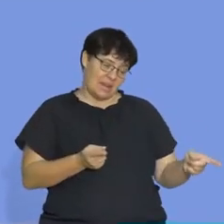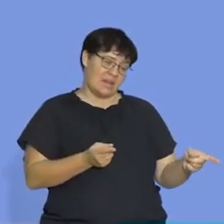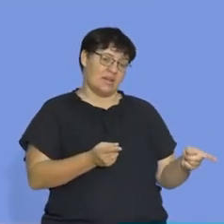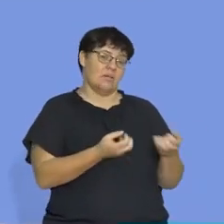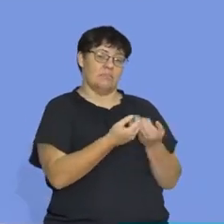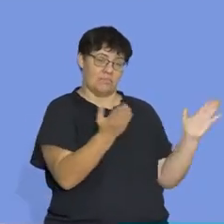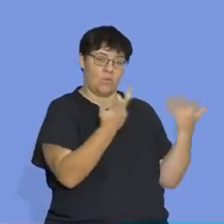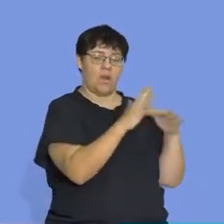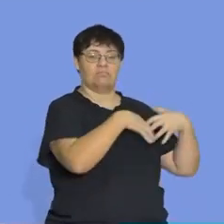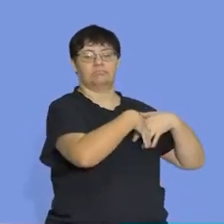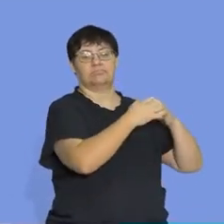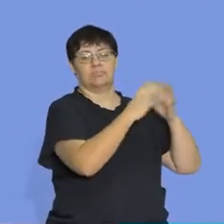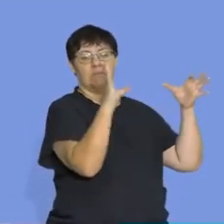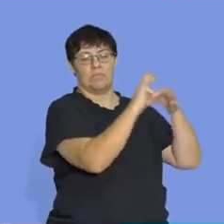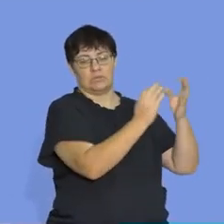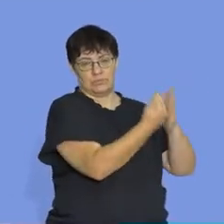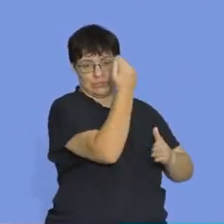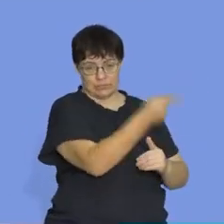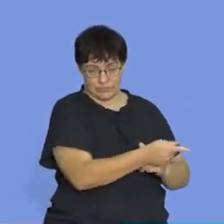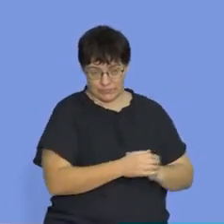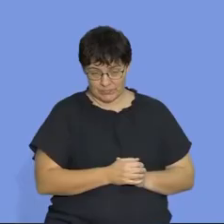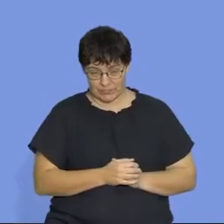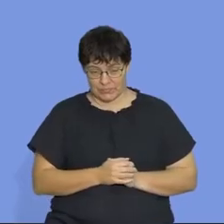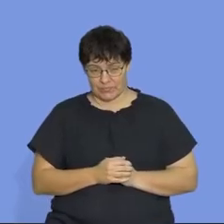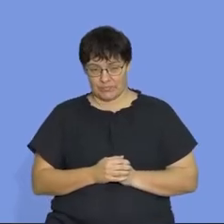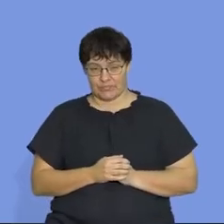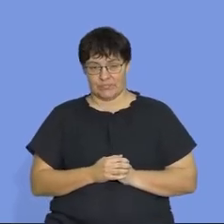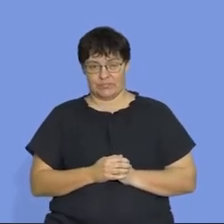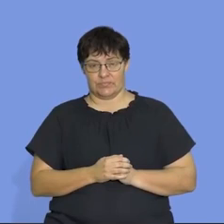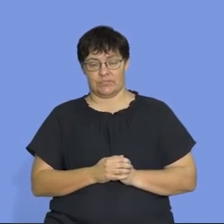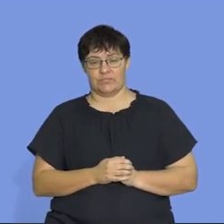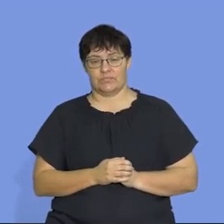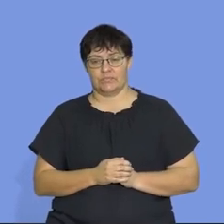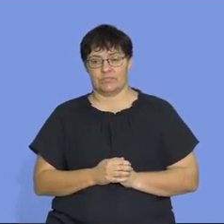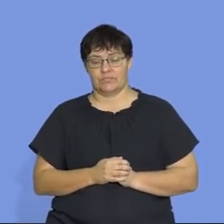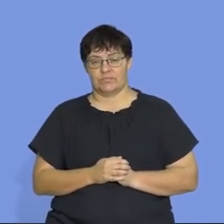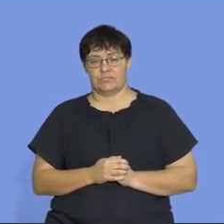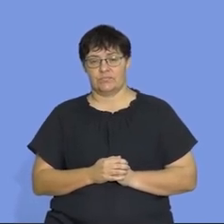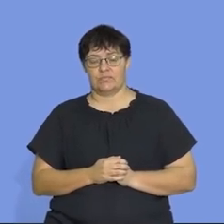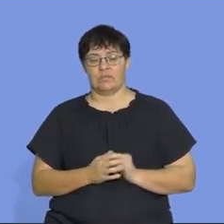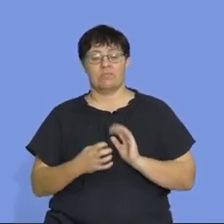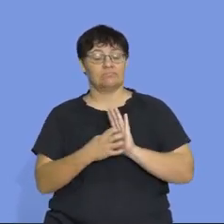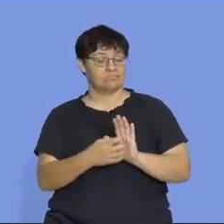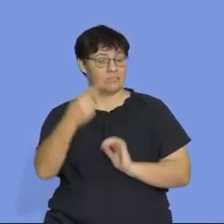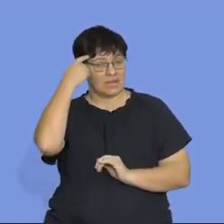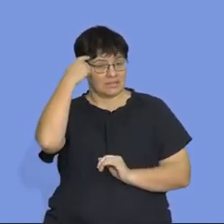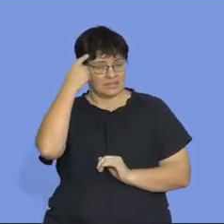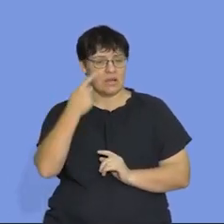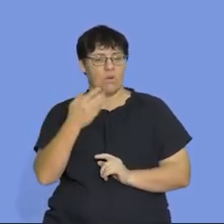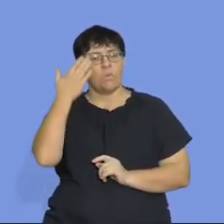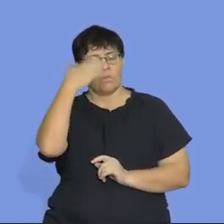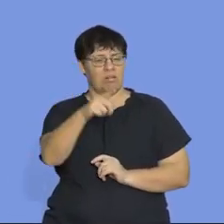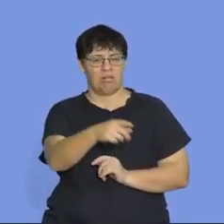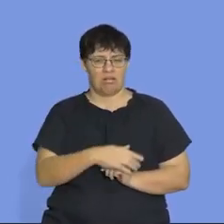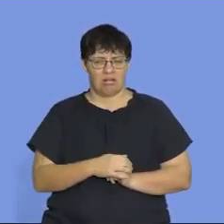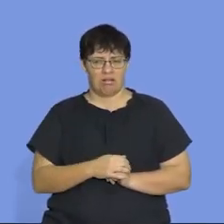bond formation when we form new substances. So in terms of our mind map, we know something about